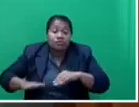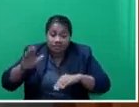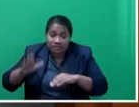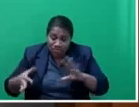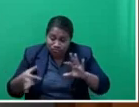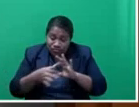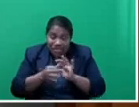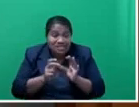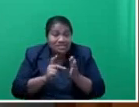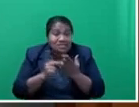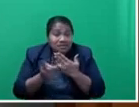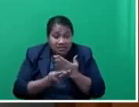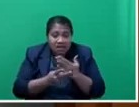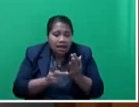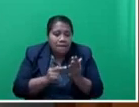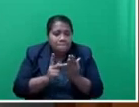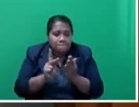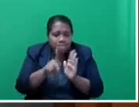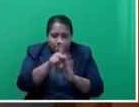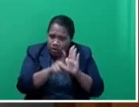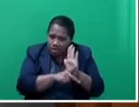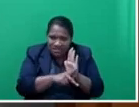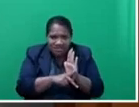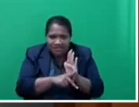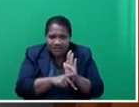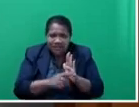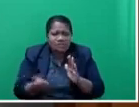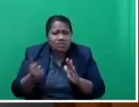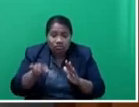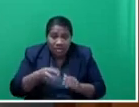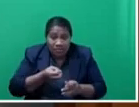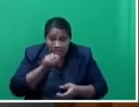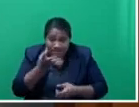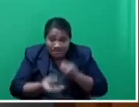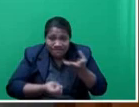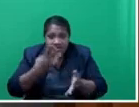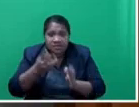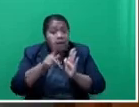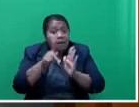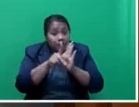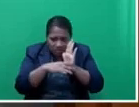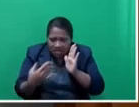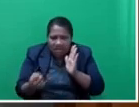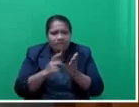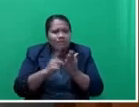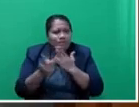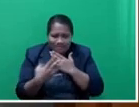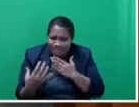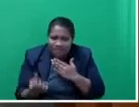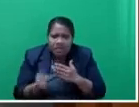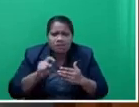poverty-related programs and policies. And like has already been alluded to, the policies are there, the programs are there, but they're